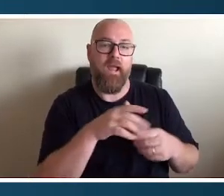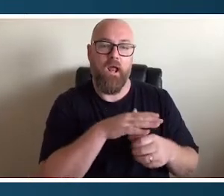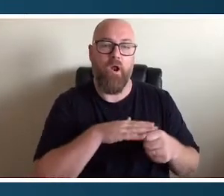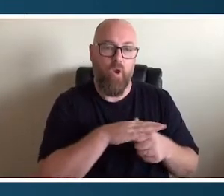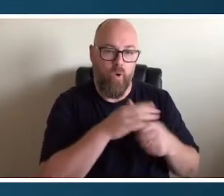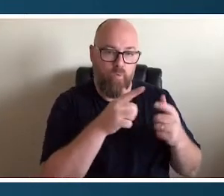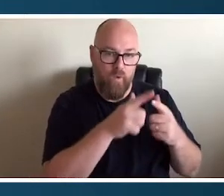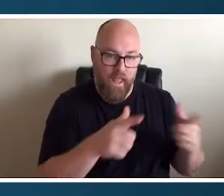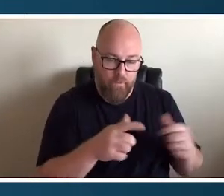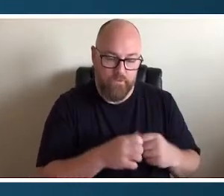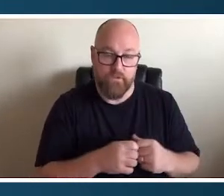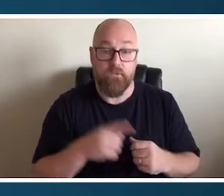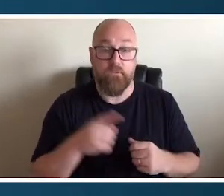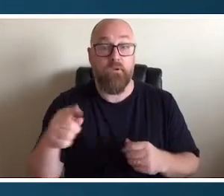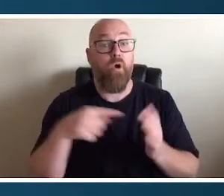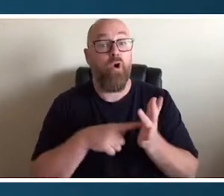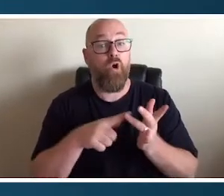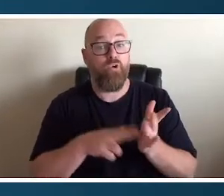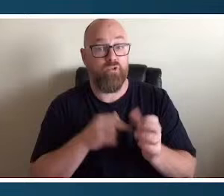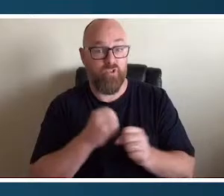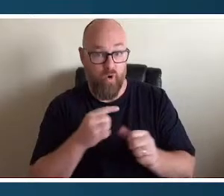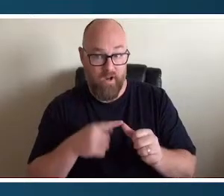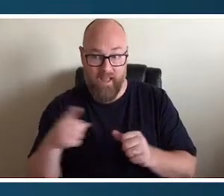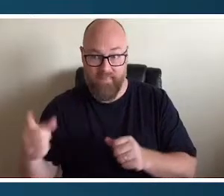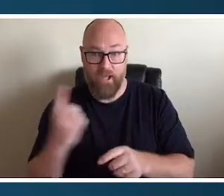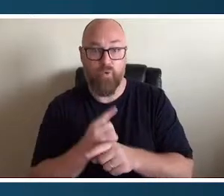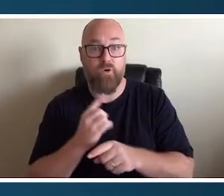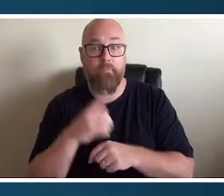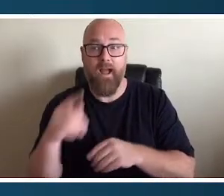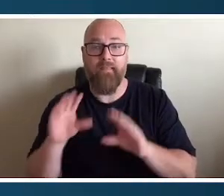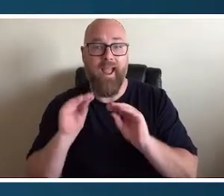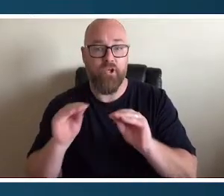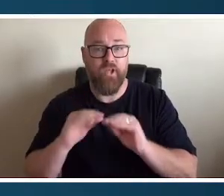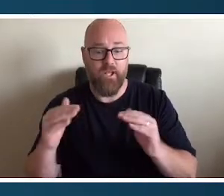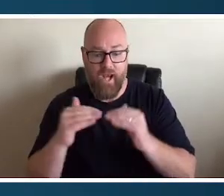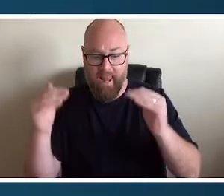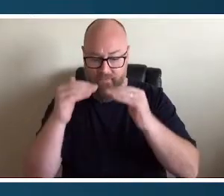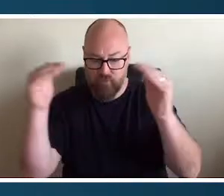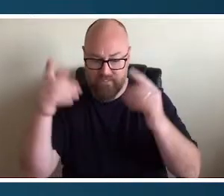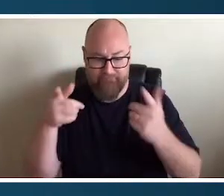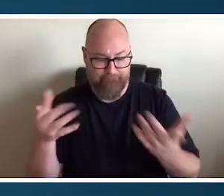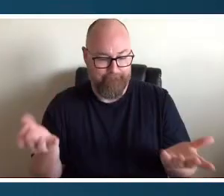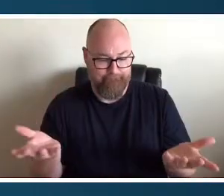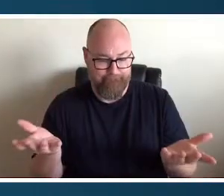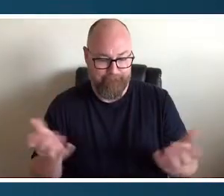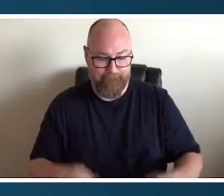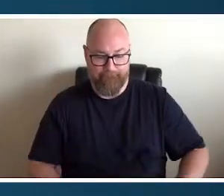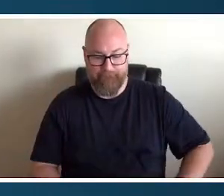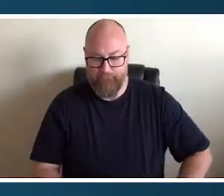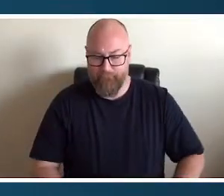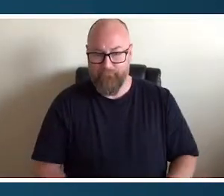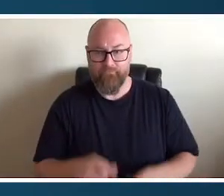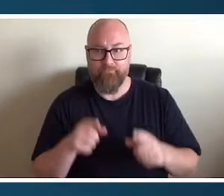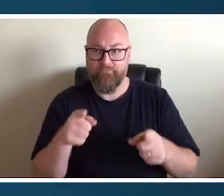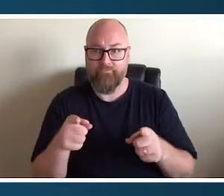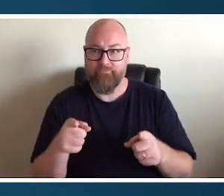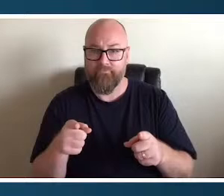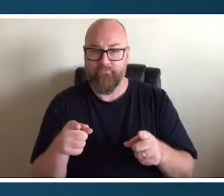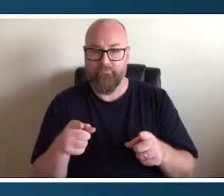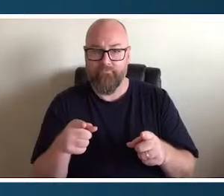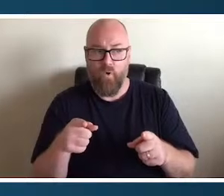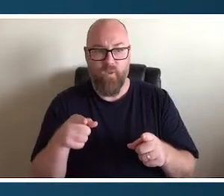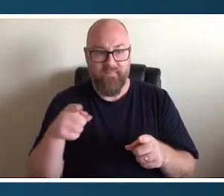receive feedback that this category of education level does not exist there, but you should replace it with this. Or this is how the wording